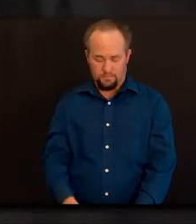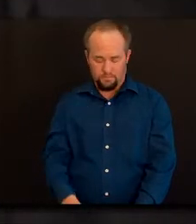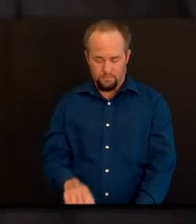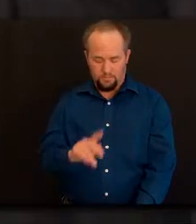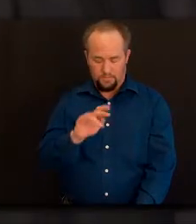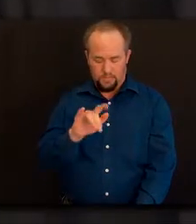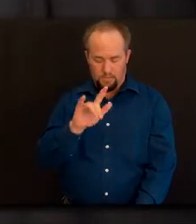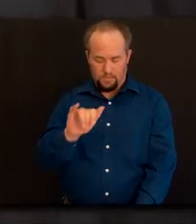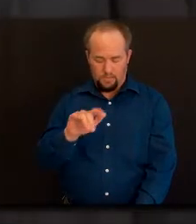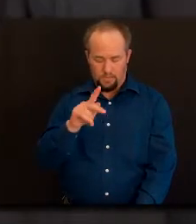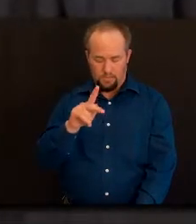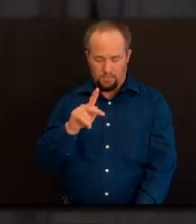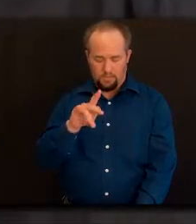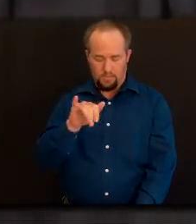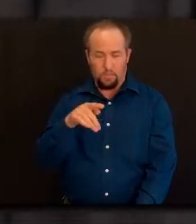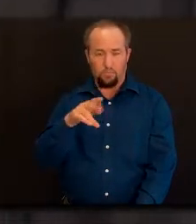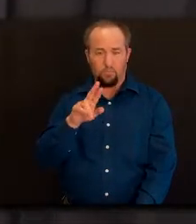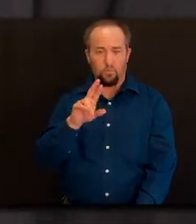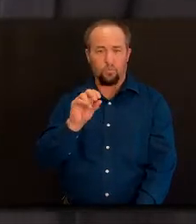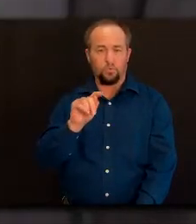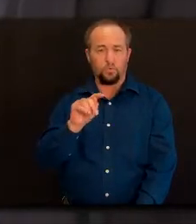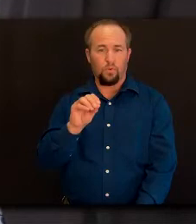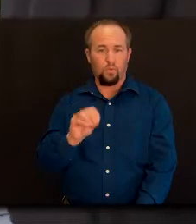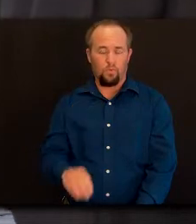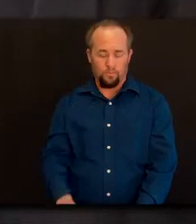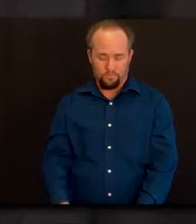Kelly Capruto.